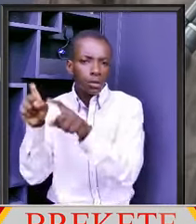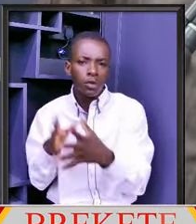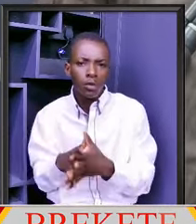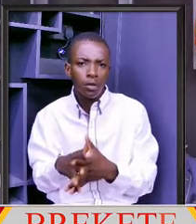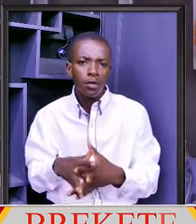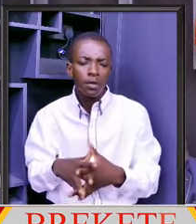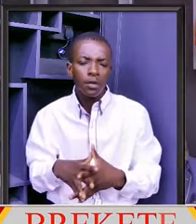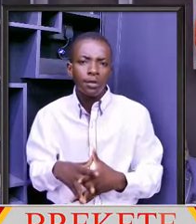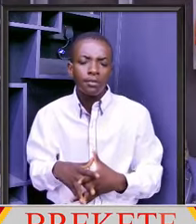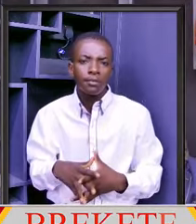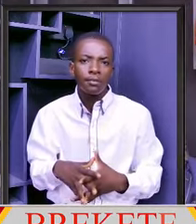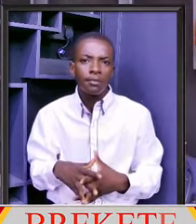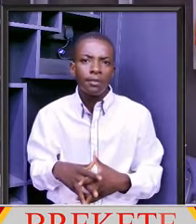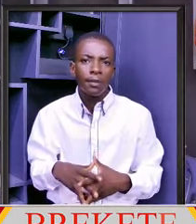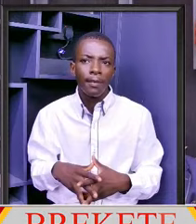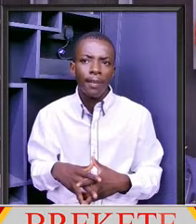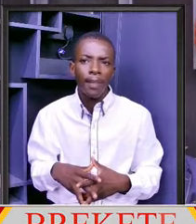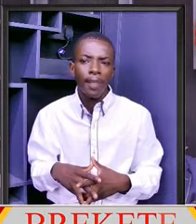yes!